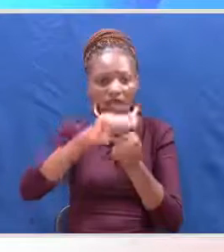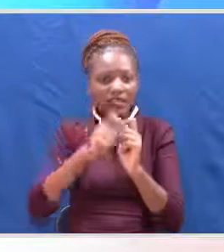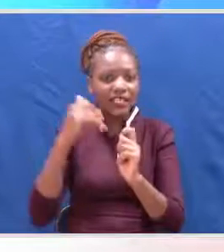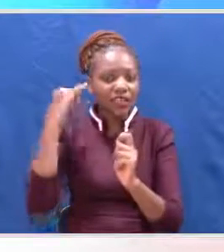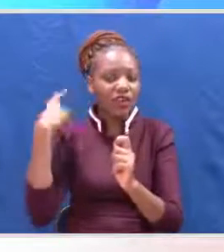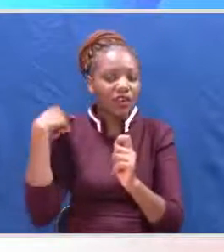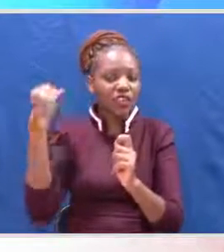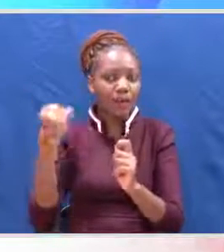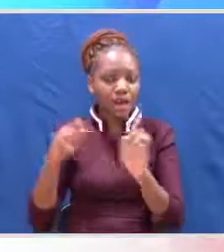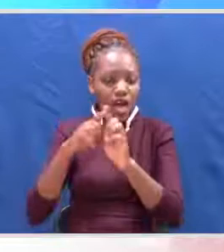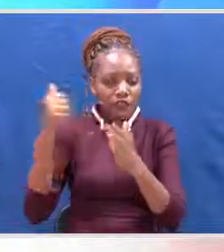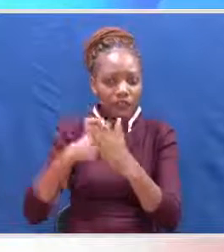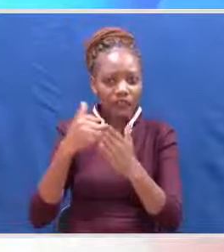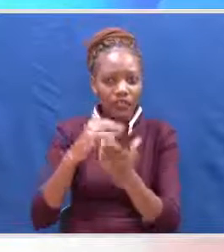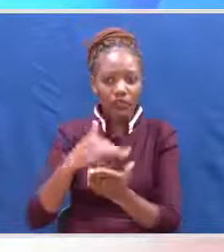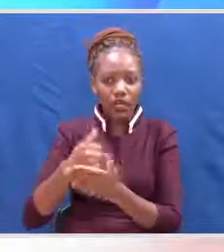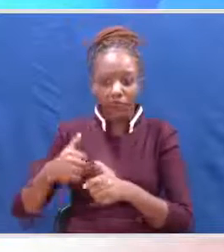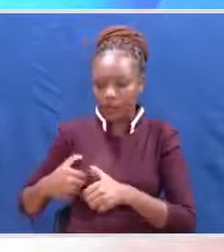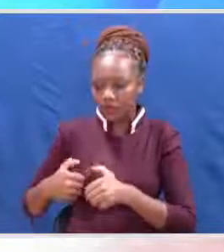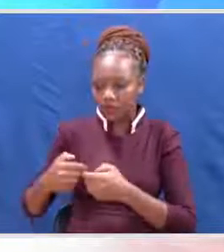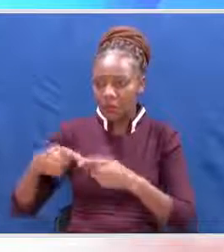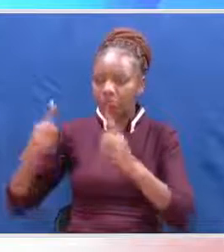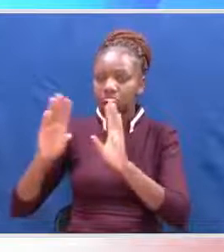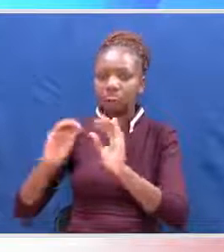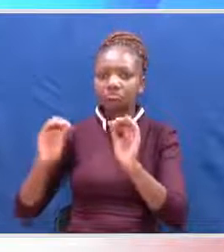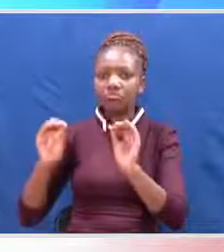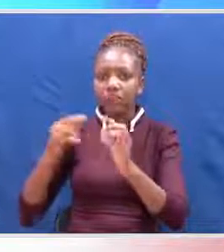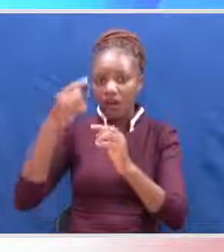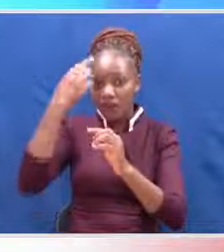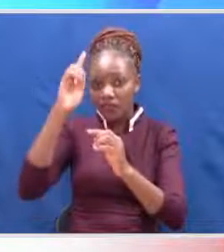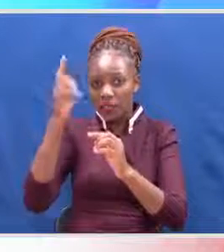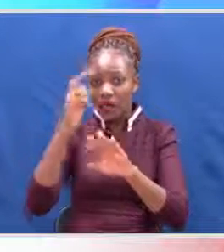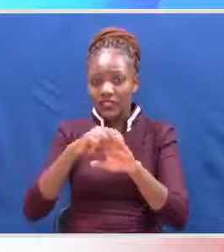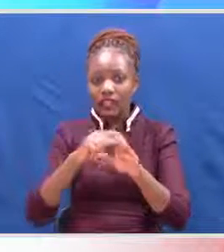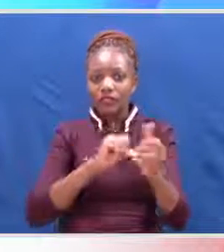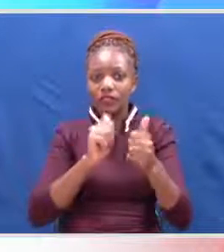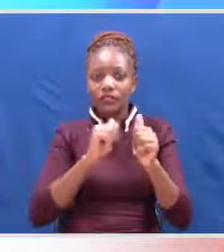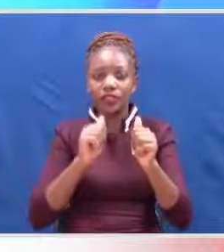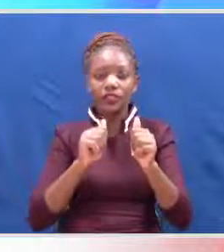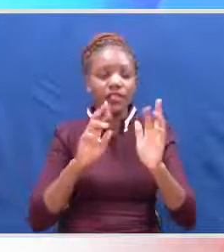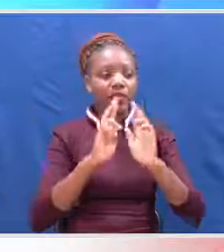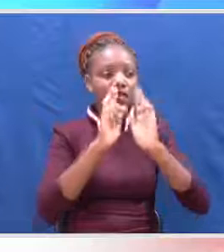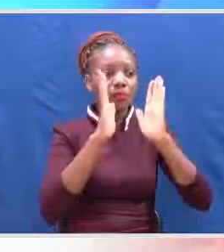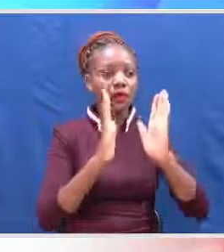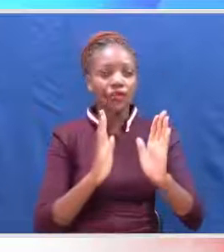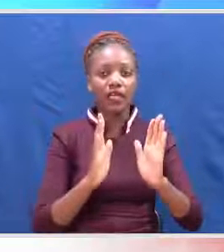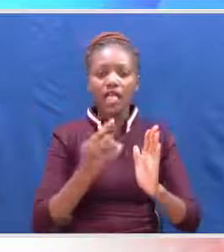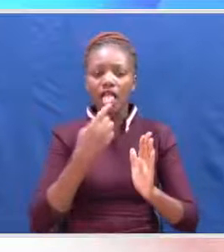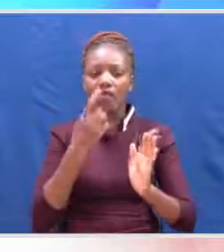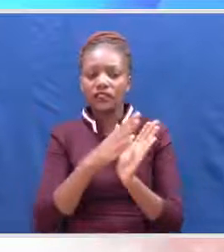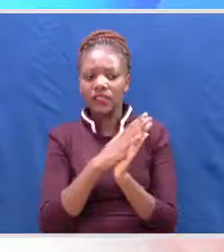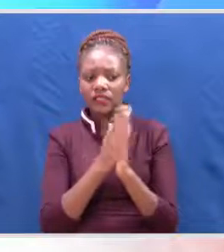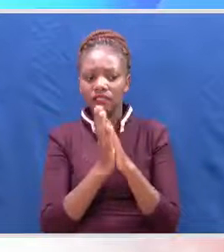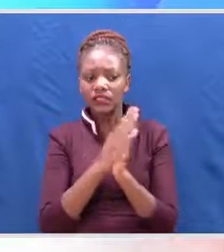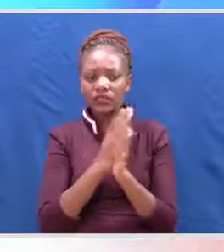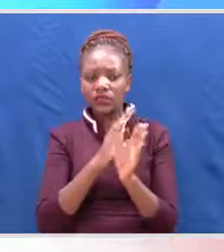and efforts to reach his girlfriends were fruitless. For the very first time, our sports writer Julius Juma tells the heart-wrenching